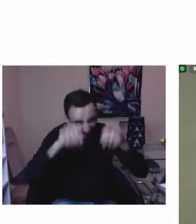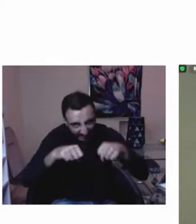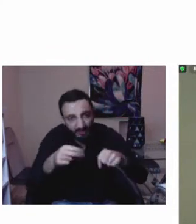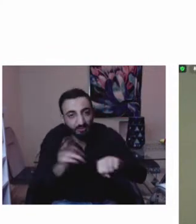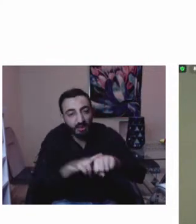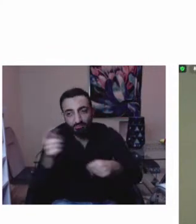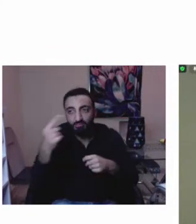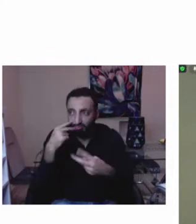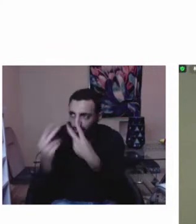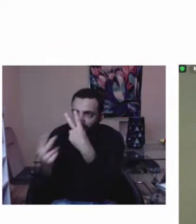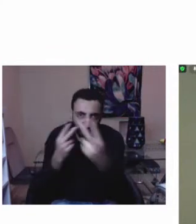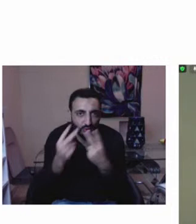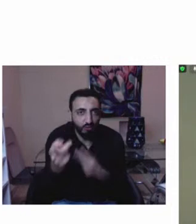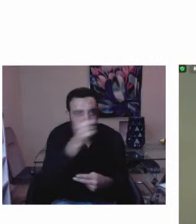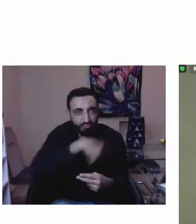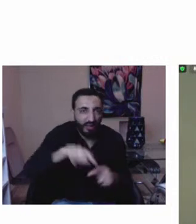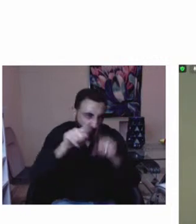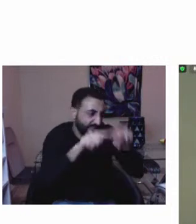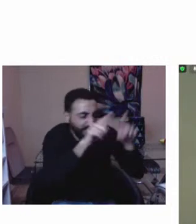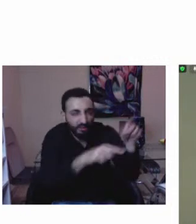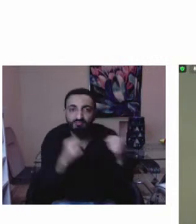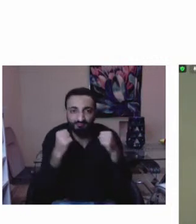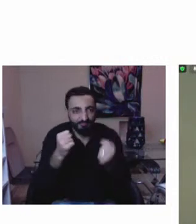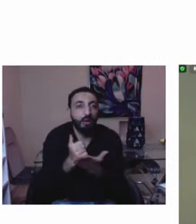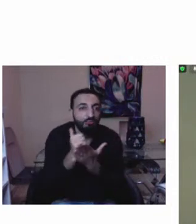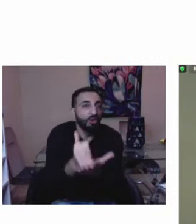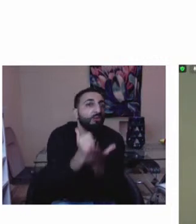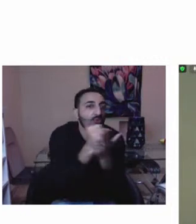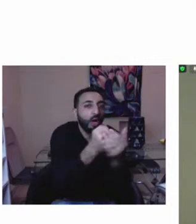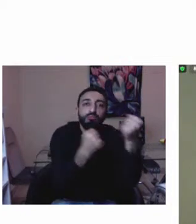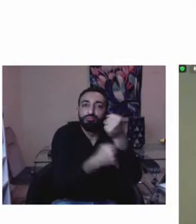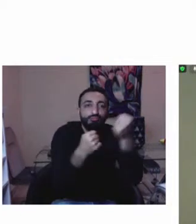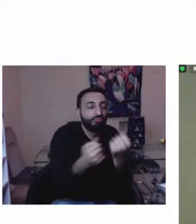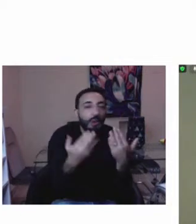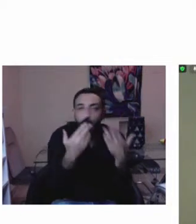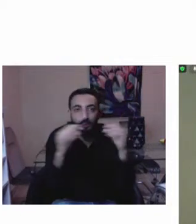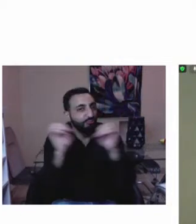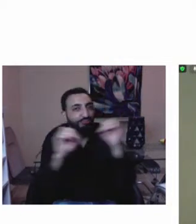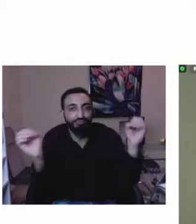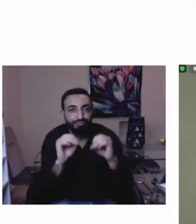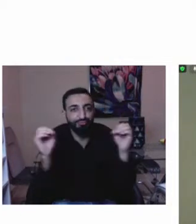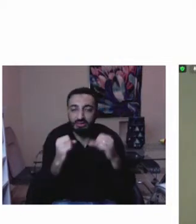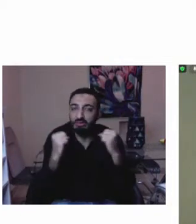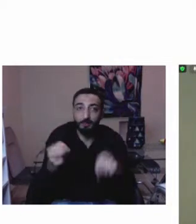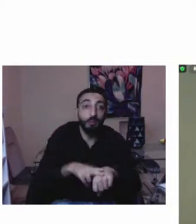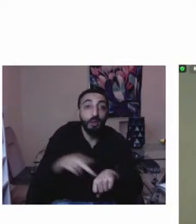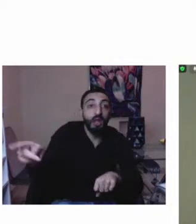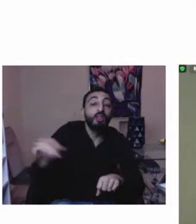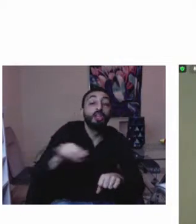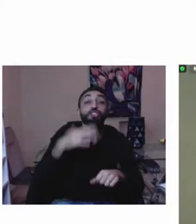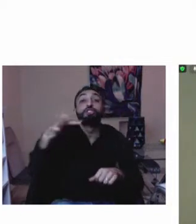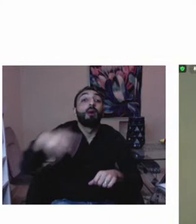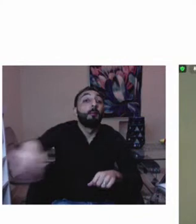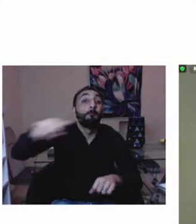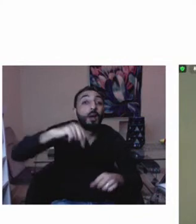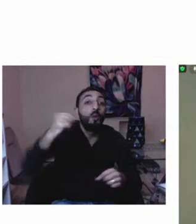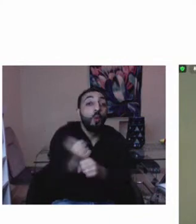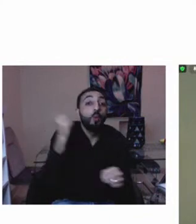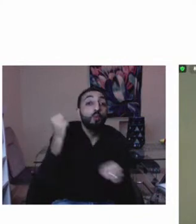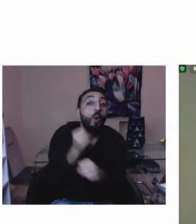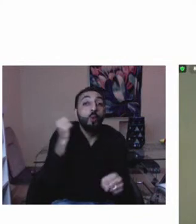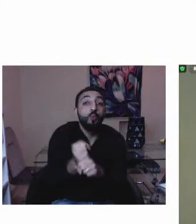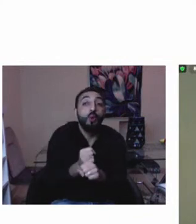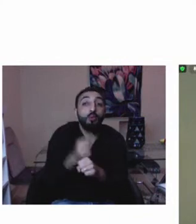criteria, and the youth-led organizations are organized in such a way that they cannot have access to